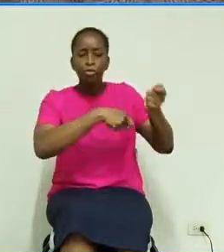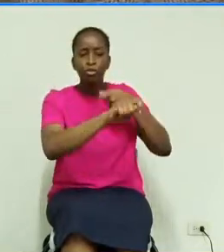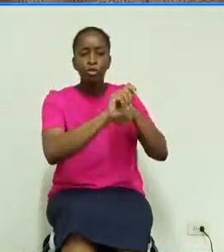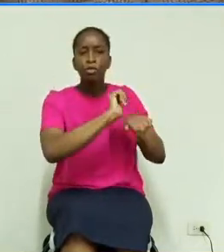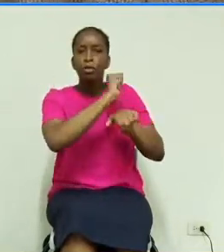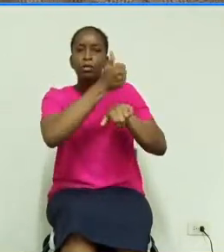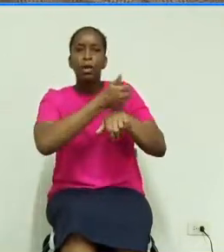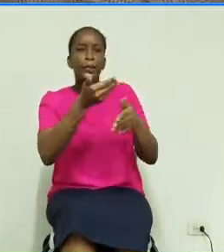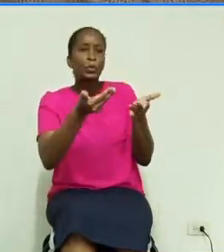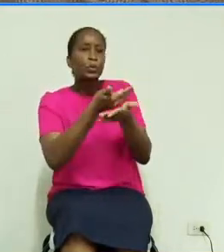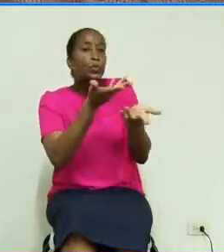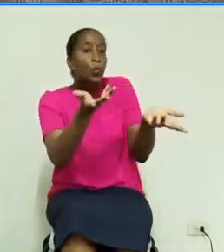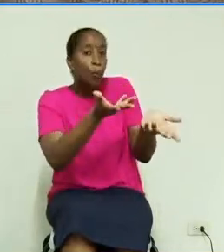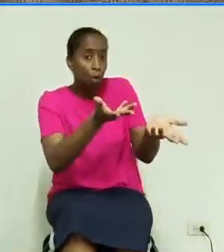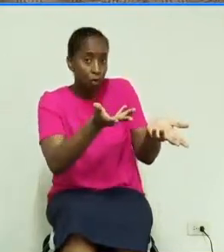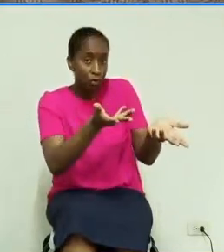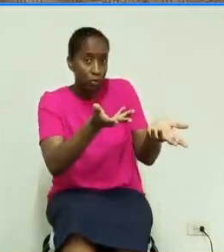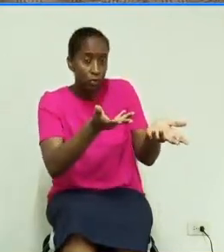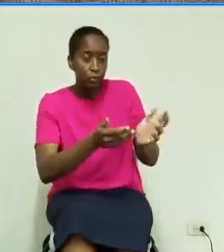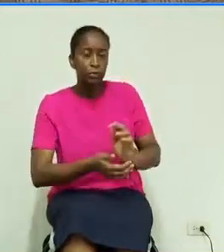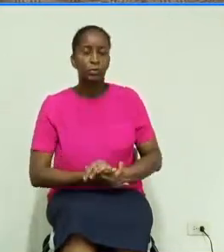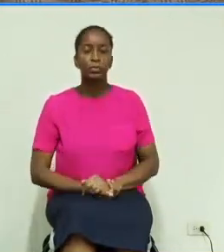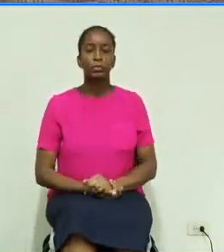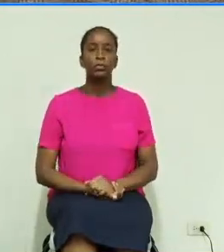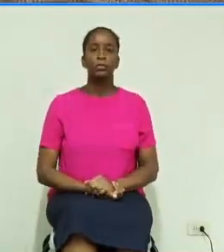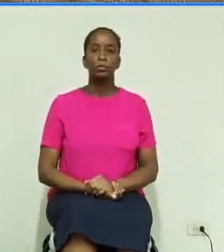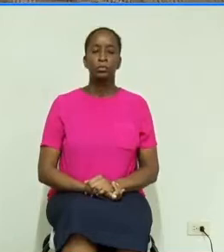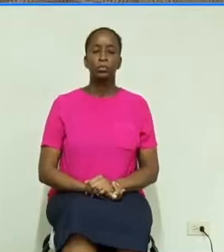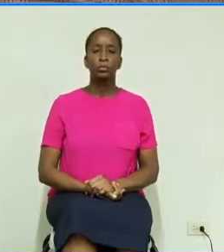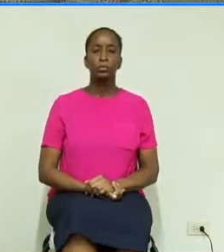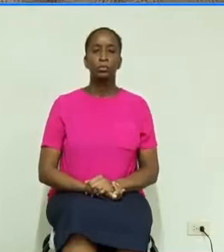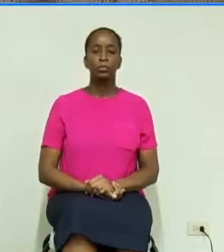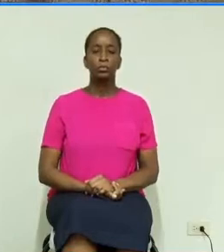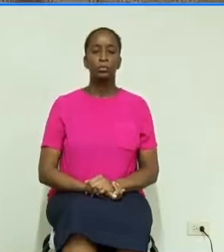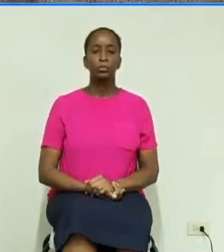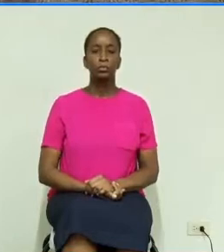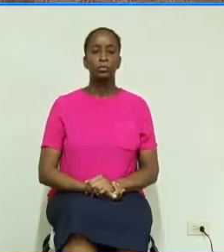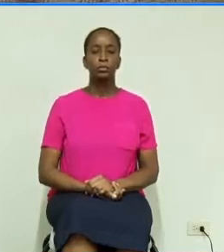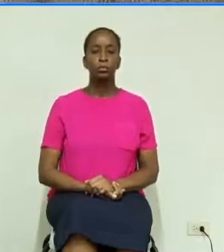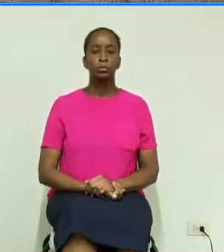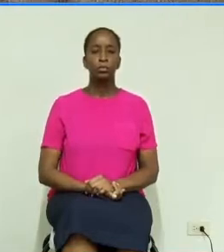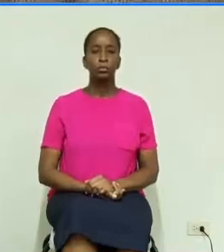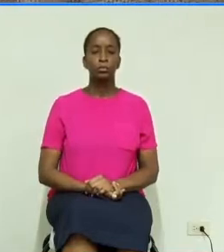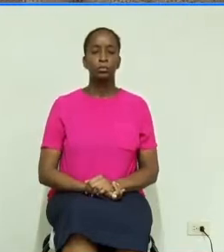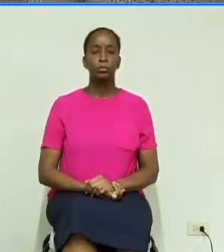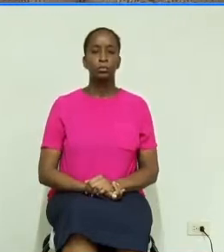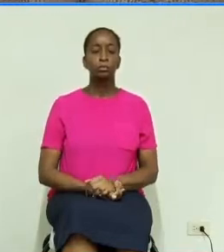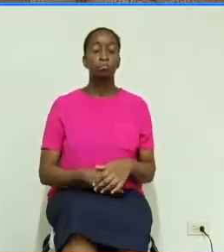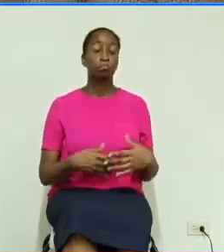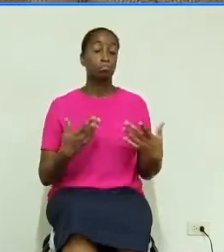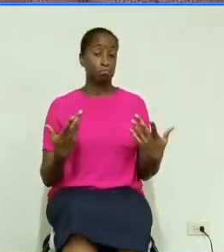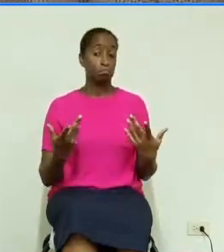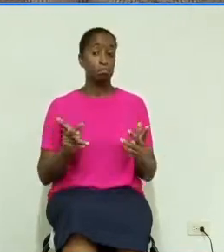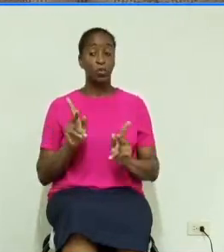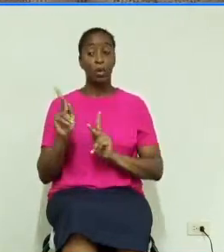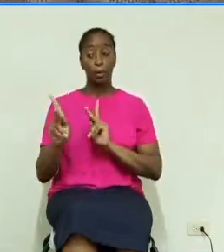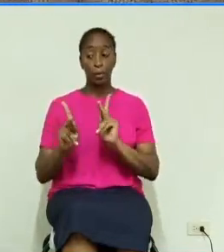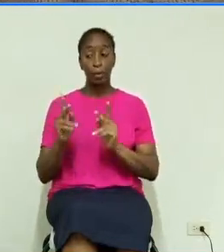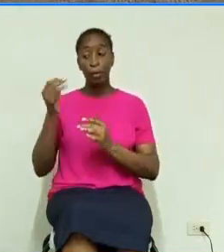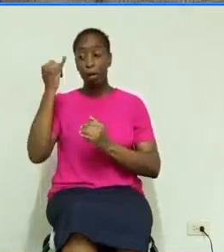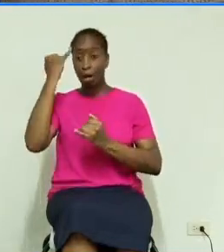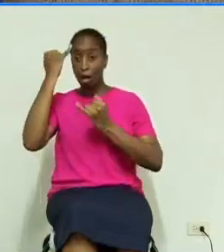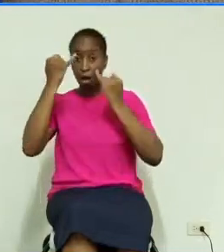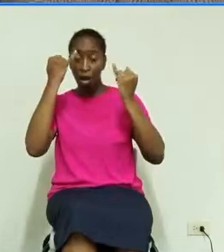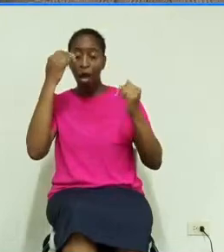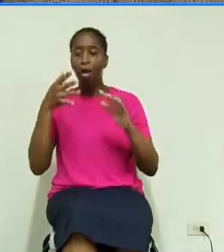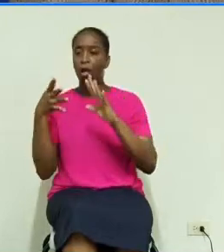persuasive argument why the current arrangement should be changed,